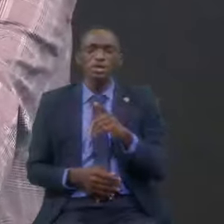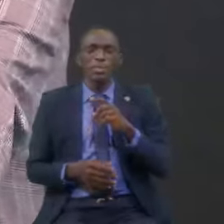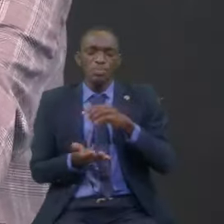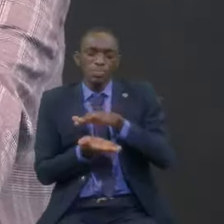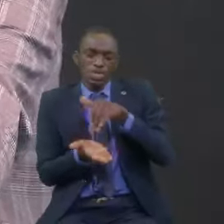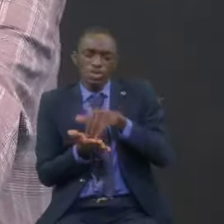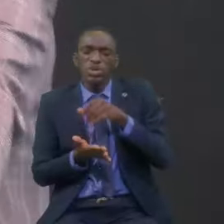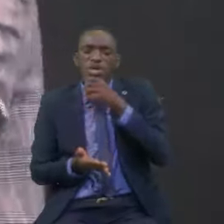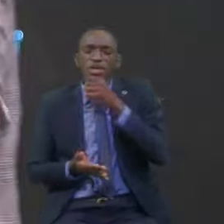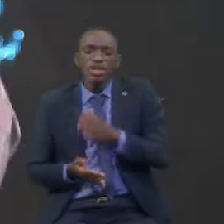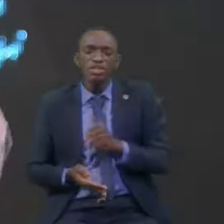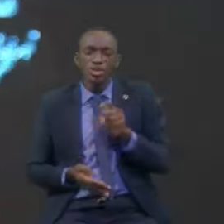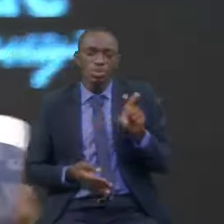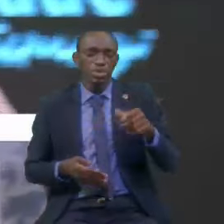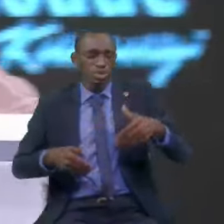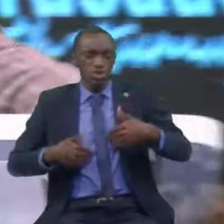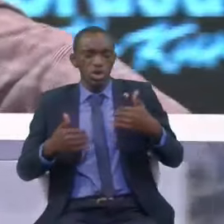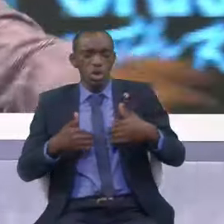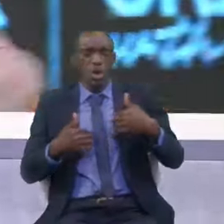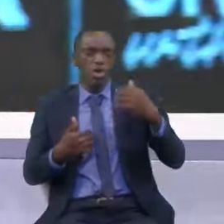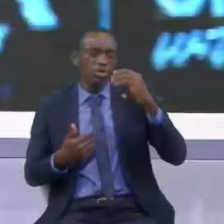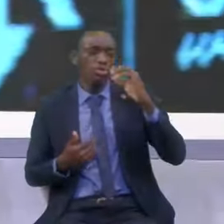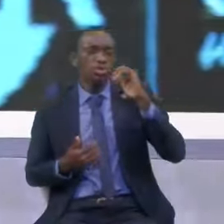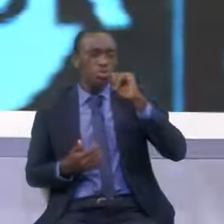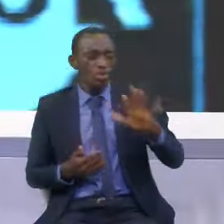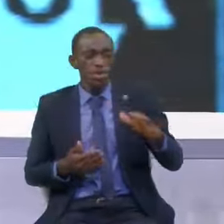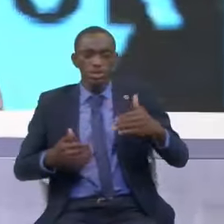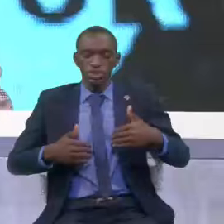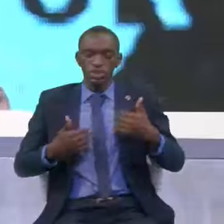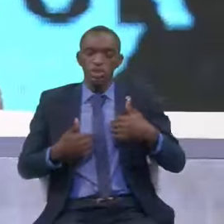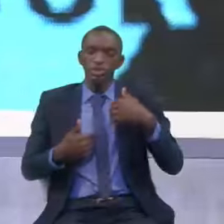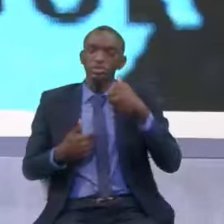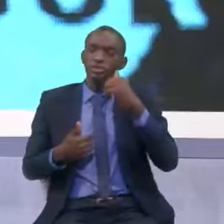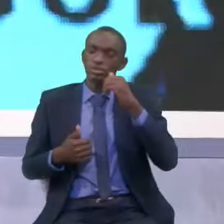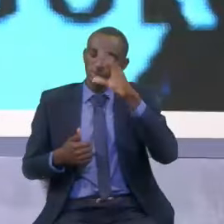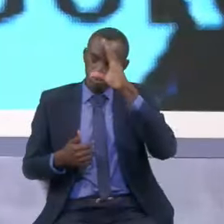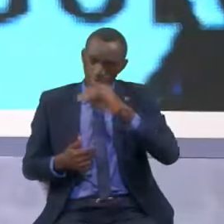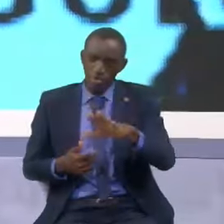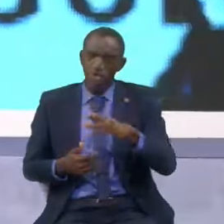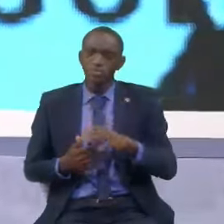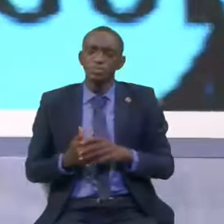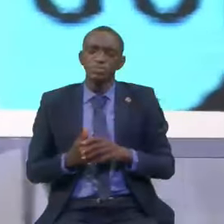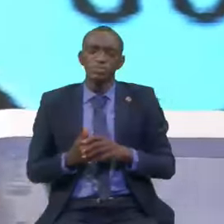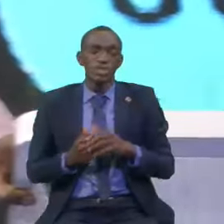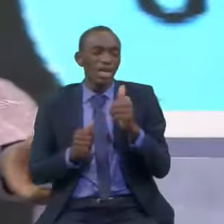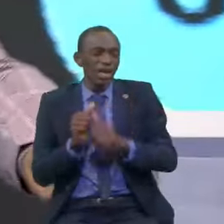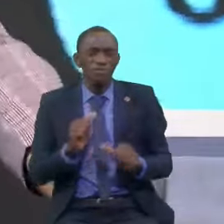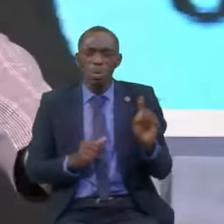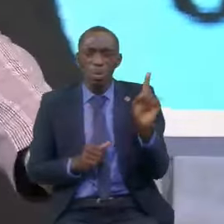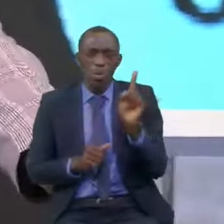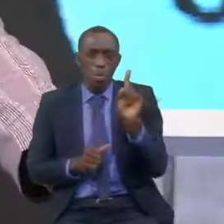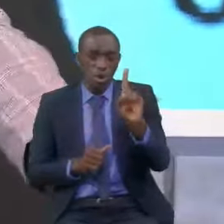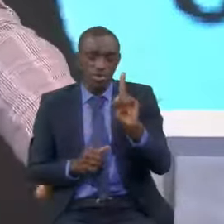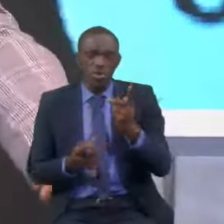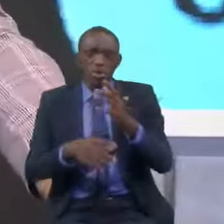middle-aged woman, young girl, young boy, everyone calling upon you now,